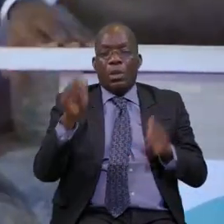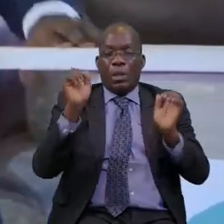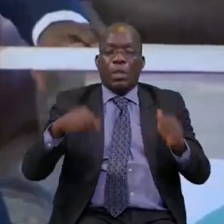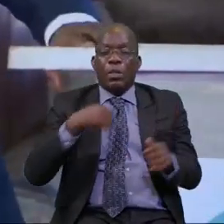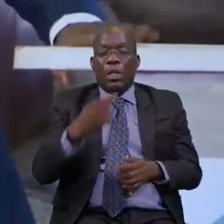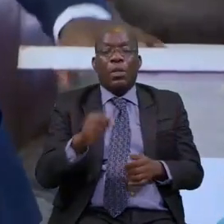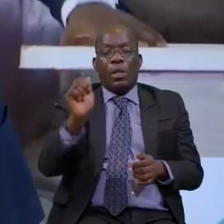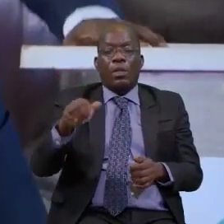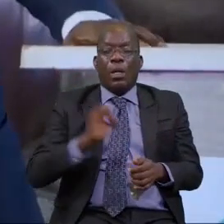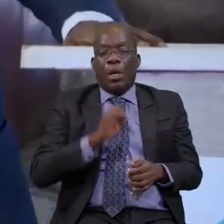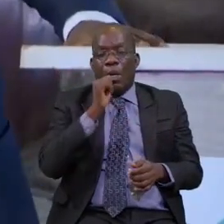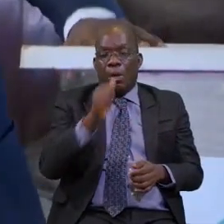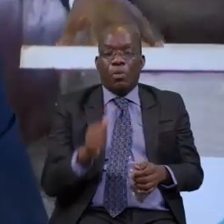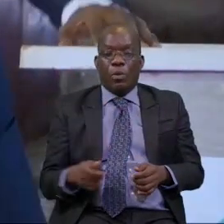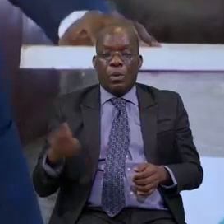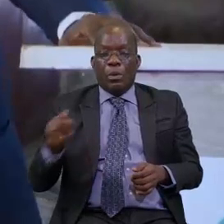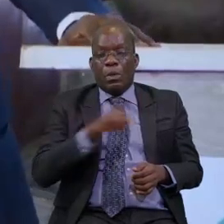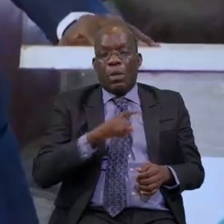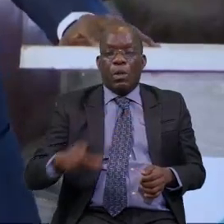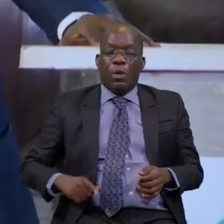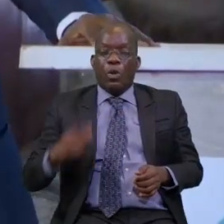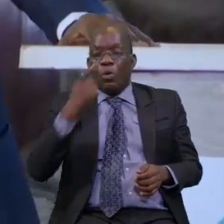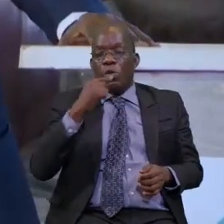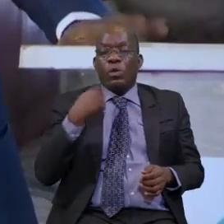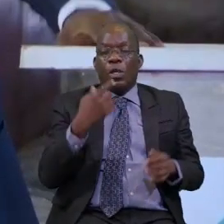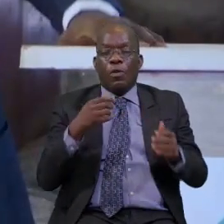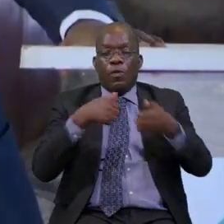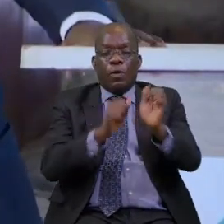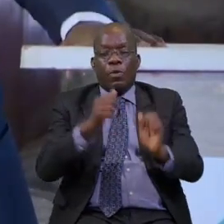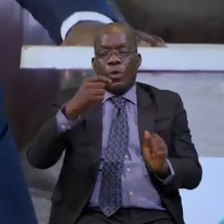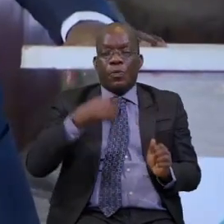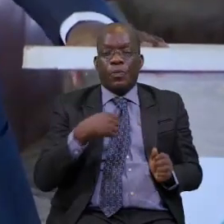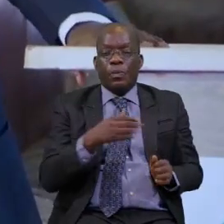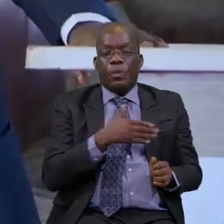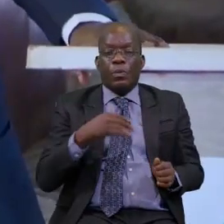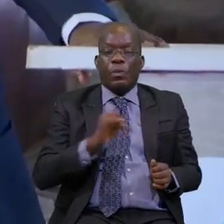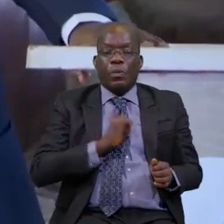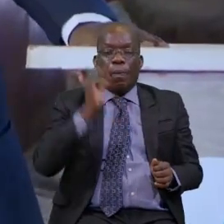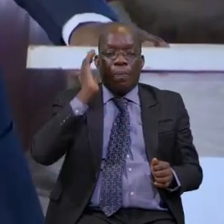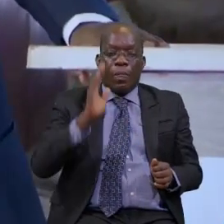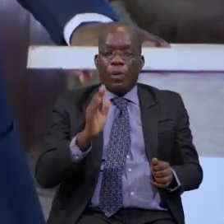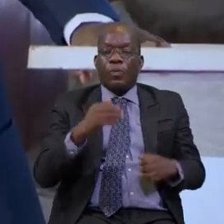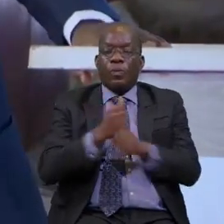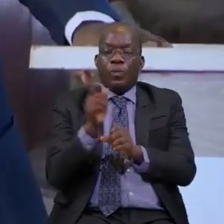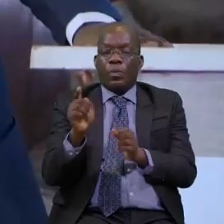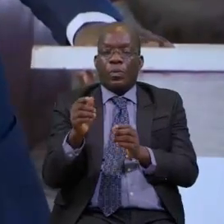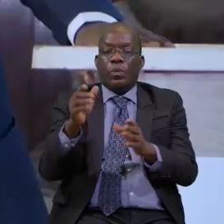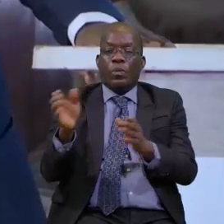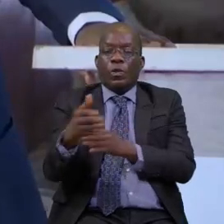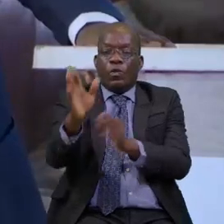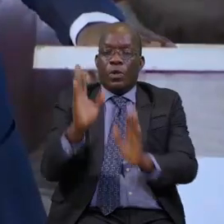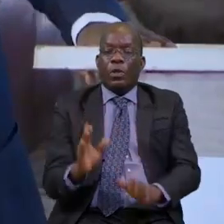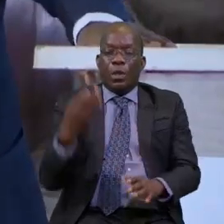And the Lord who said, follow me, and I'll make you a fisher of men. He had